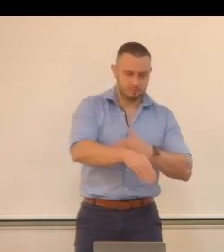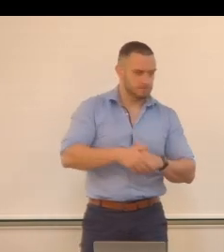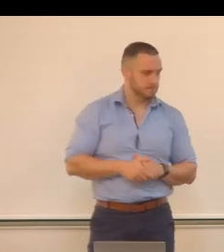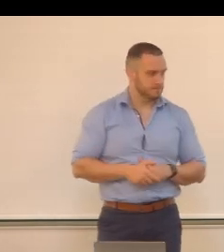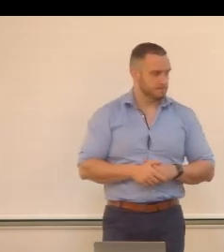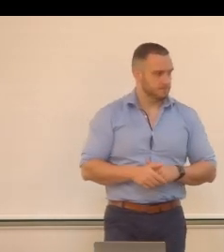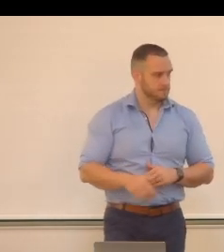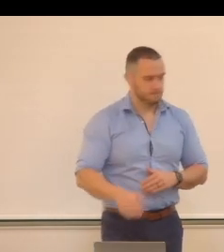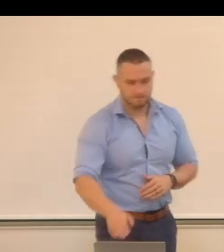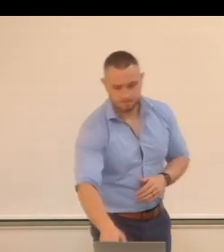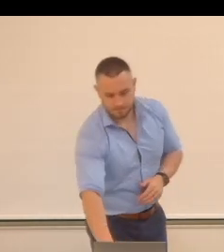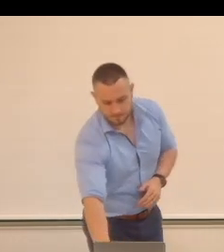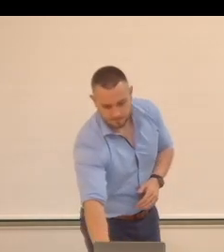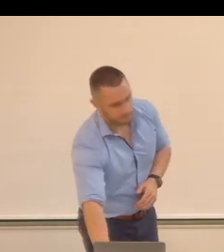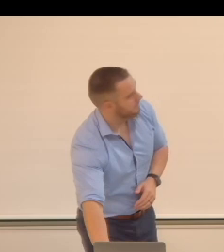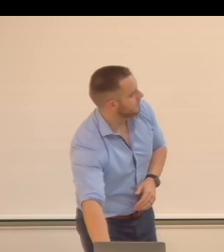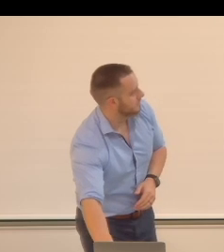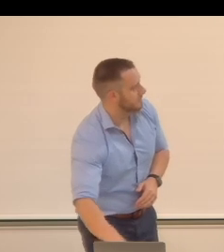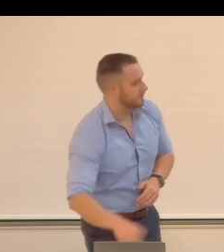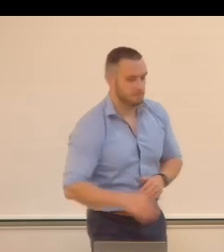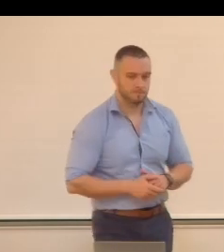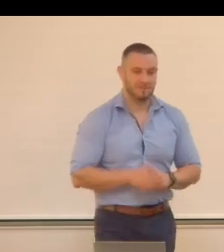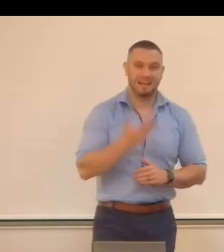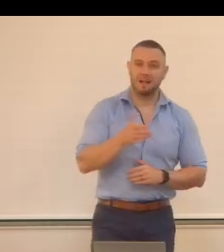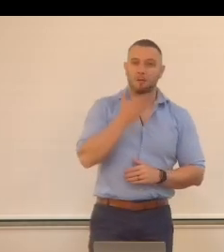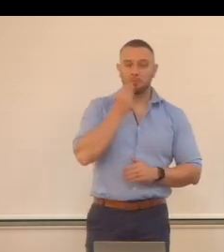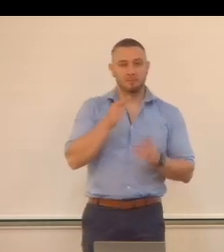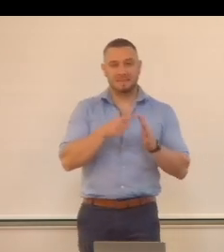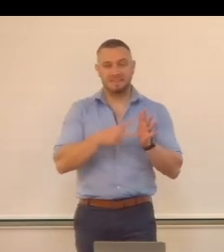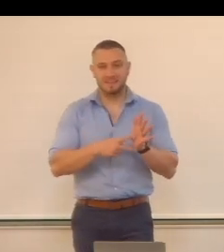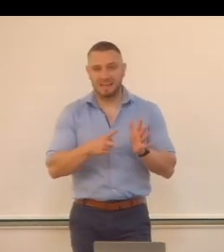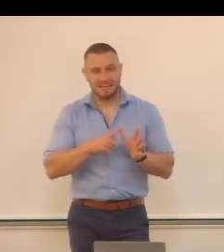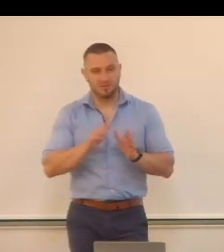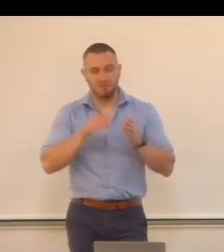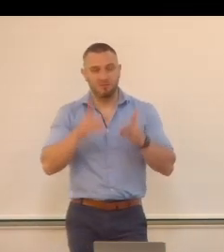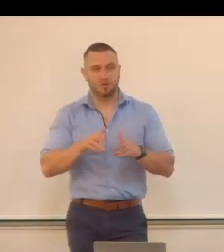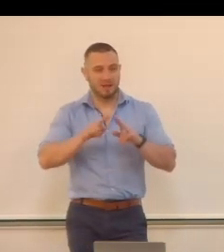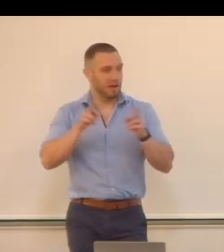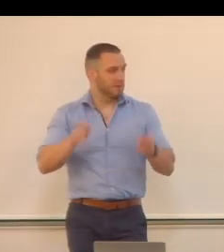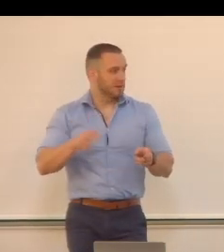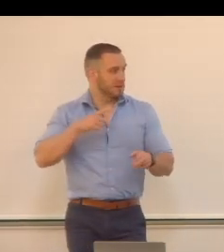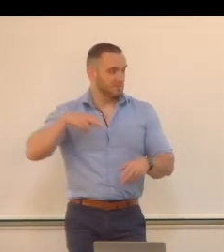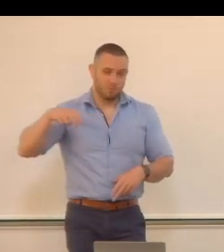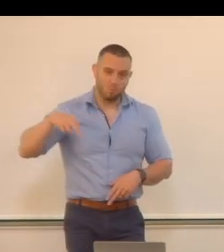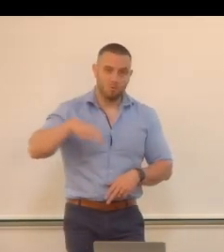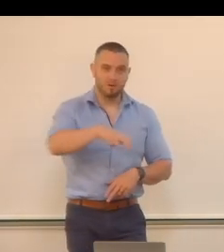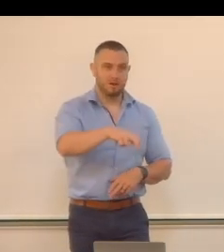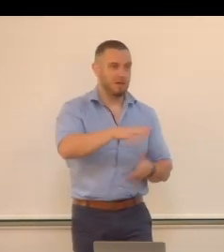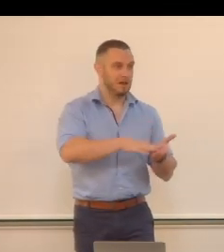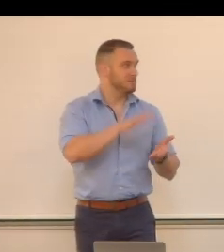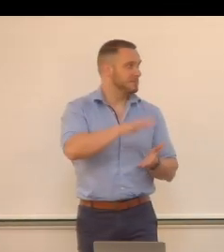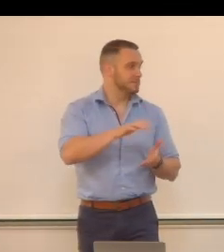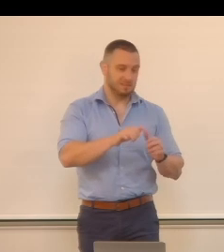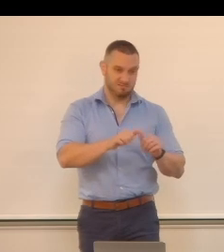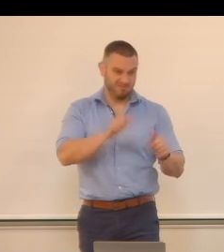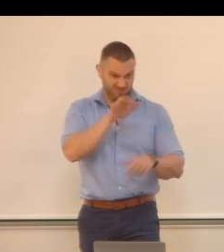airlock. Unfortunately, you don't do EVAs. That's not a focus of the habitat because you're just going to walk right onto the high bay. Mission control is going to be